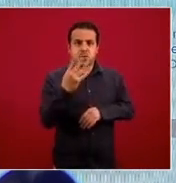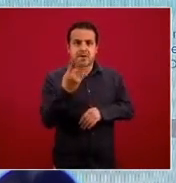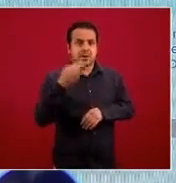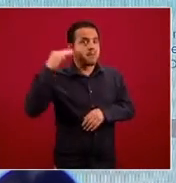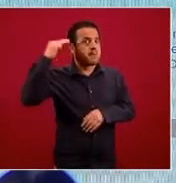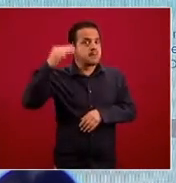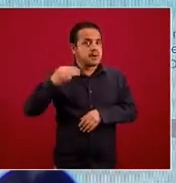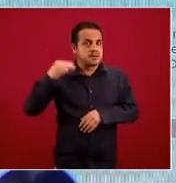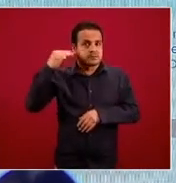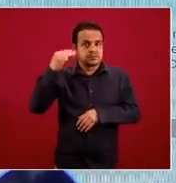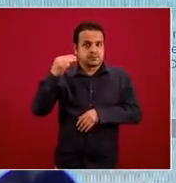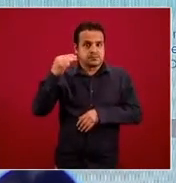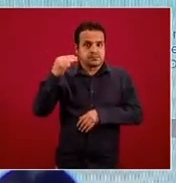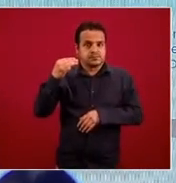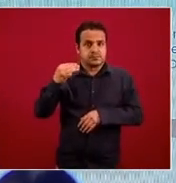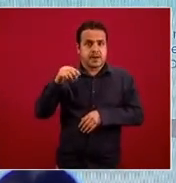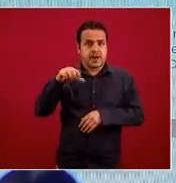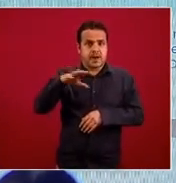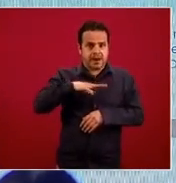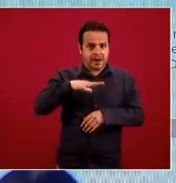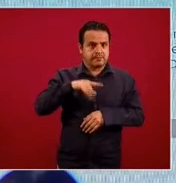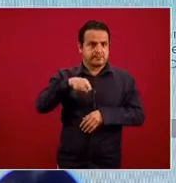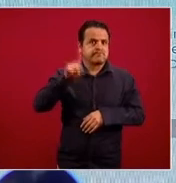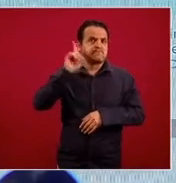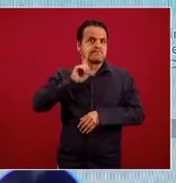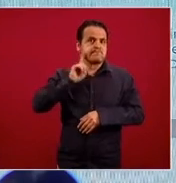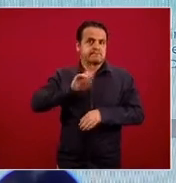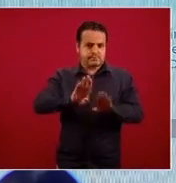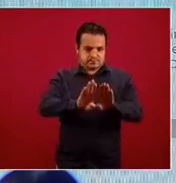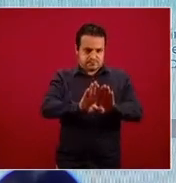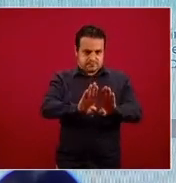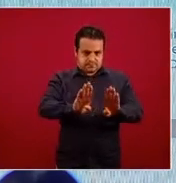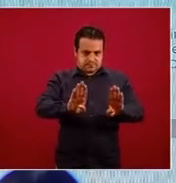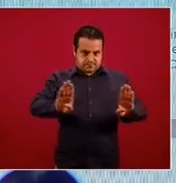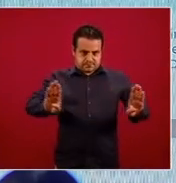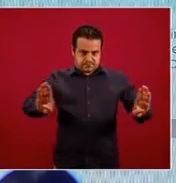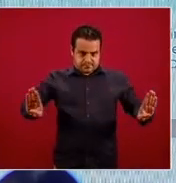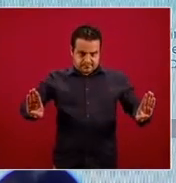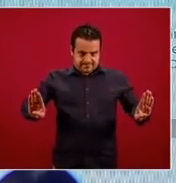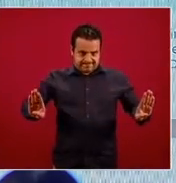we decided that the official beginning of the